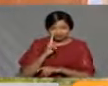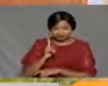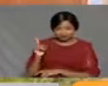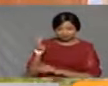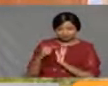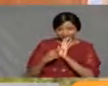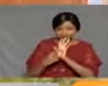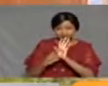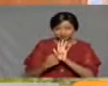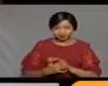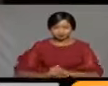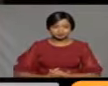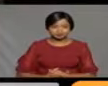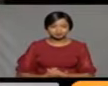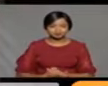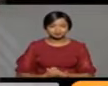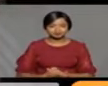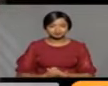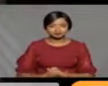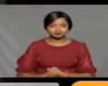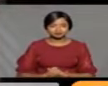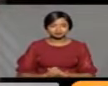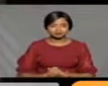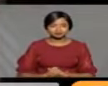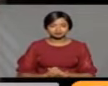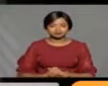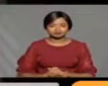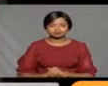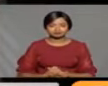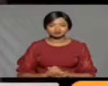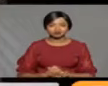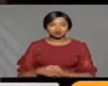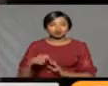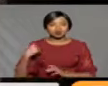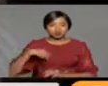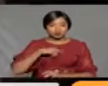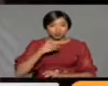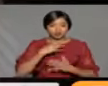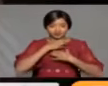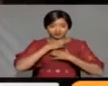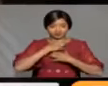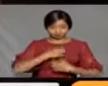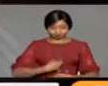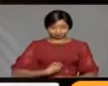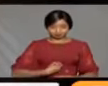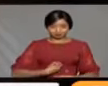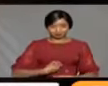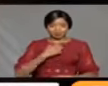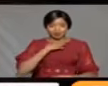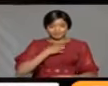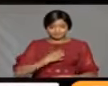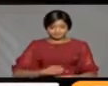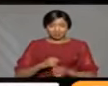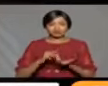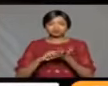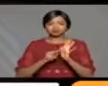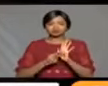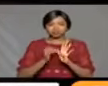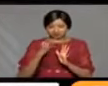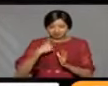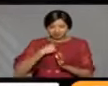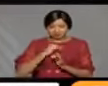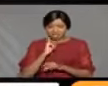census. We are providing for badges for the census personnel. So if you're talking of an ICT